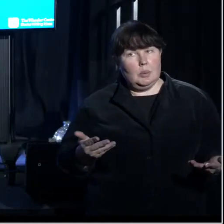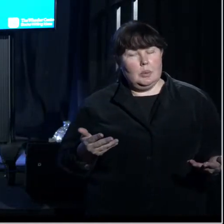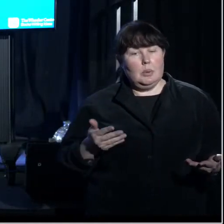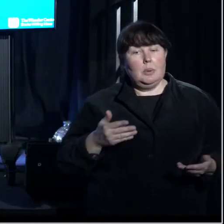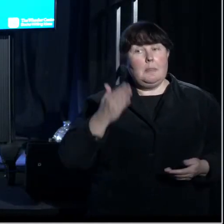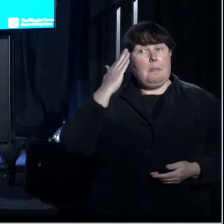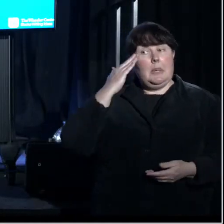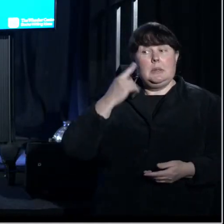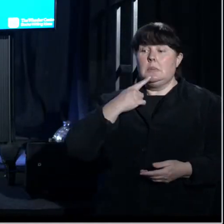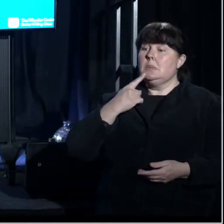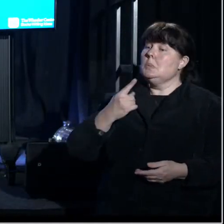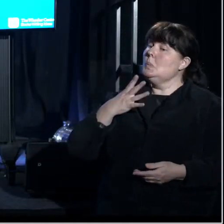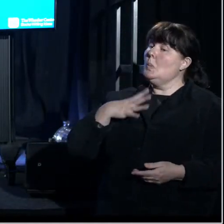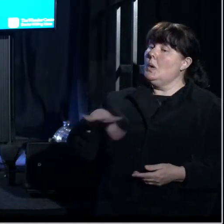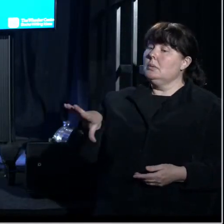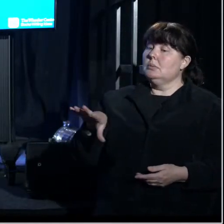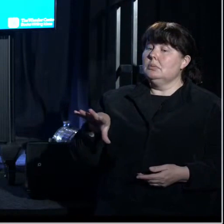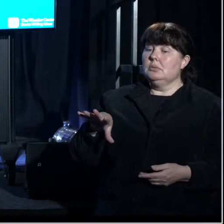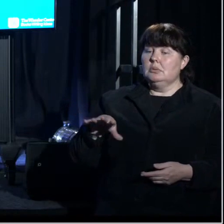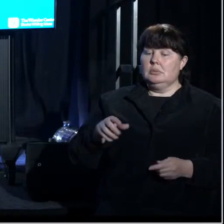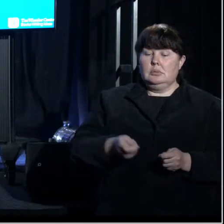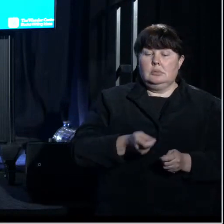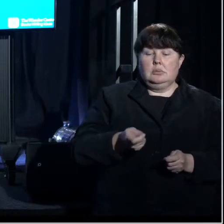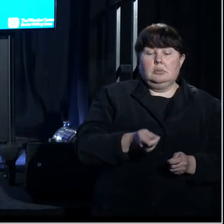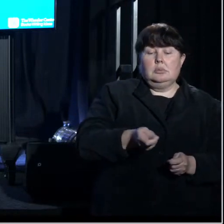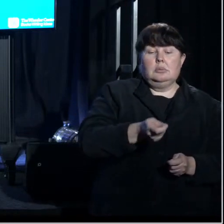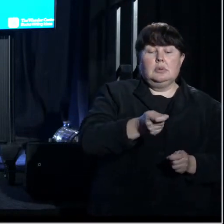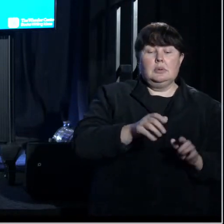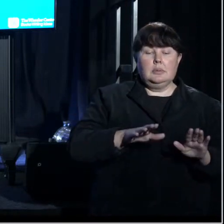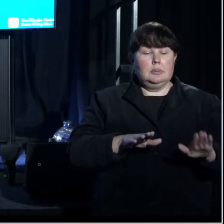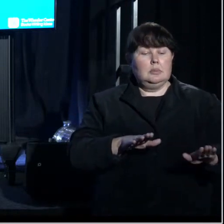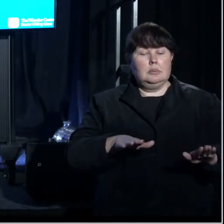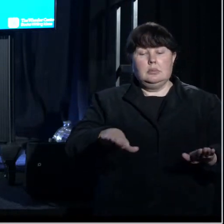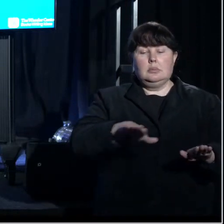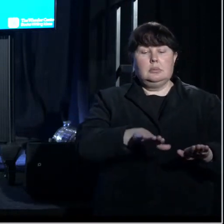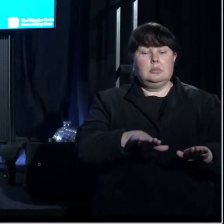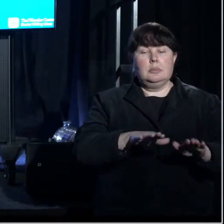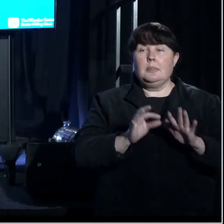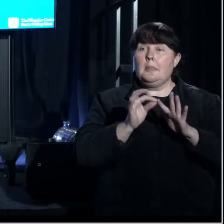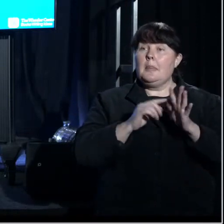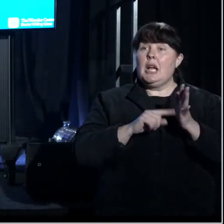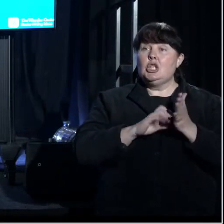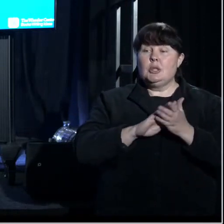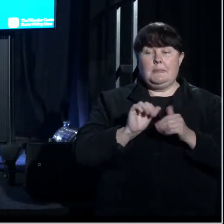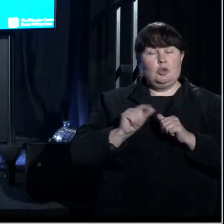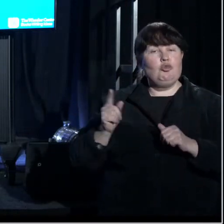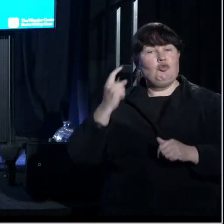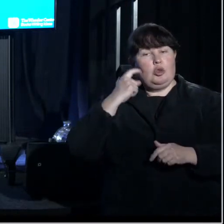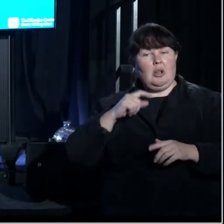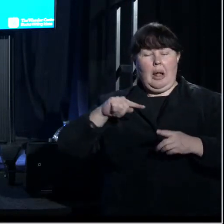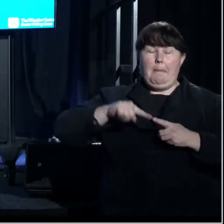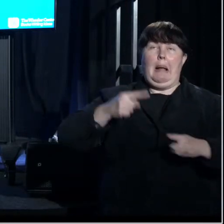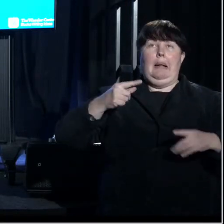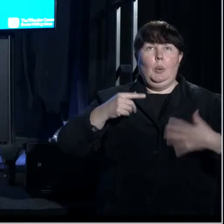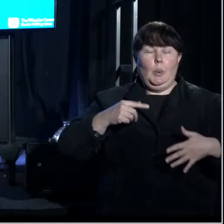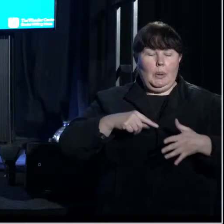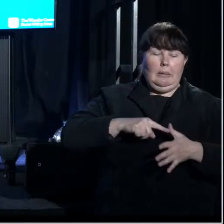if you want a patch to seed your hopes, better prick your thumbs, woman, back to the needle, the